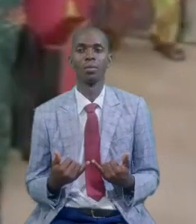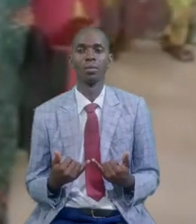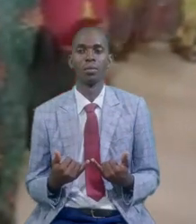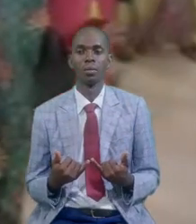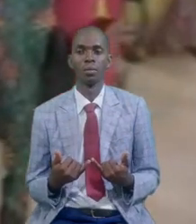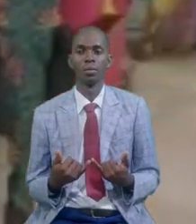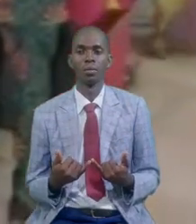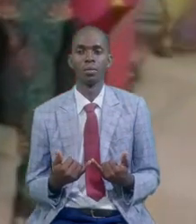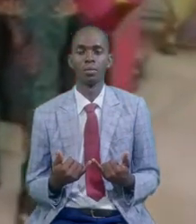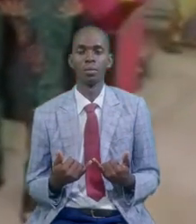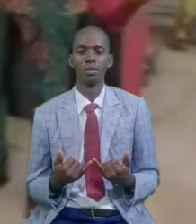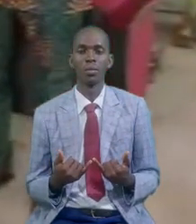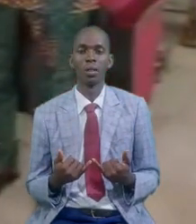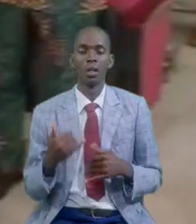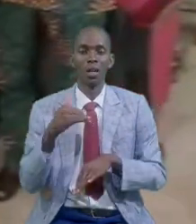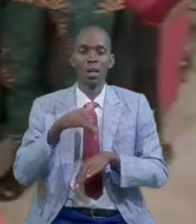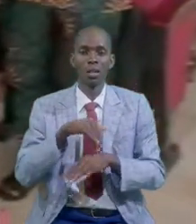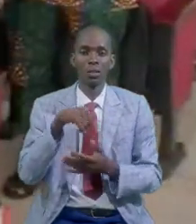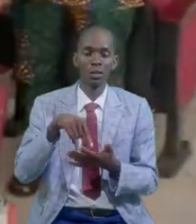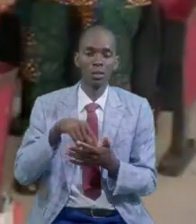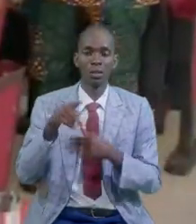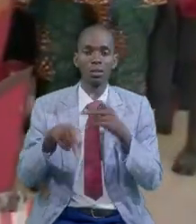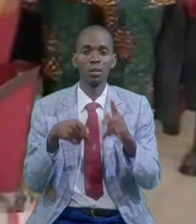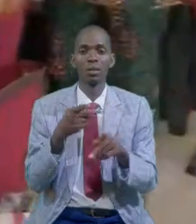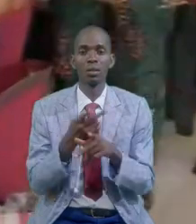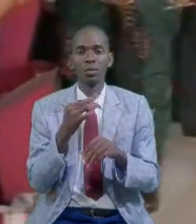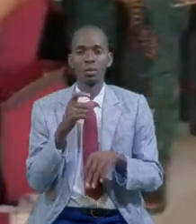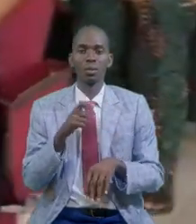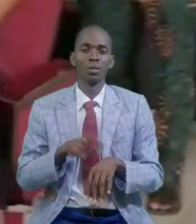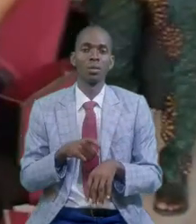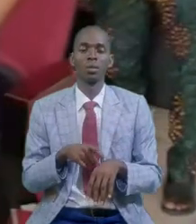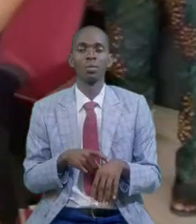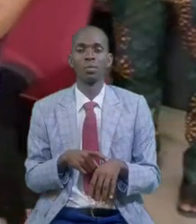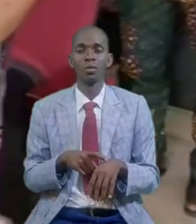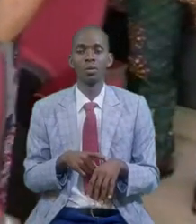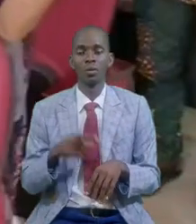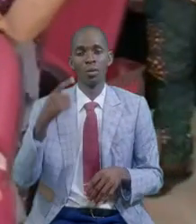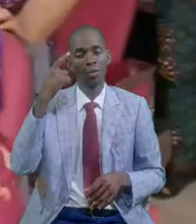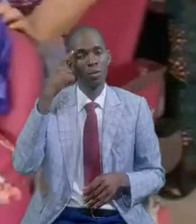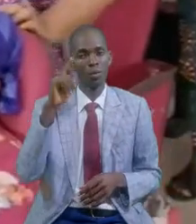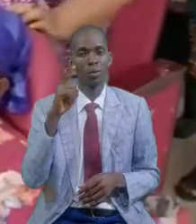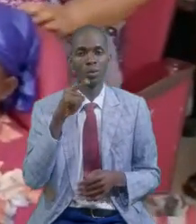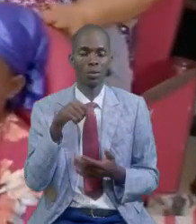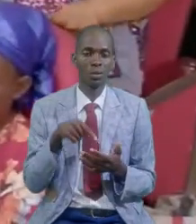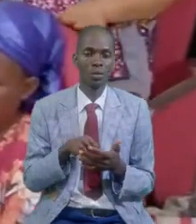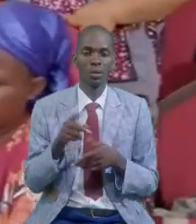at such a time for such a